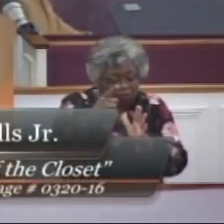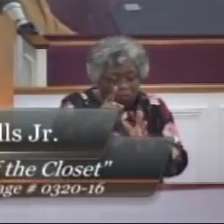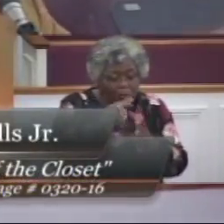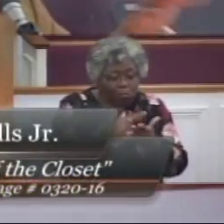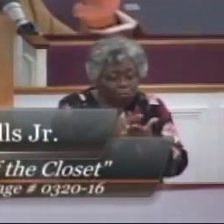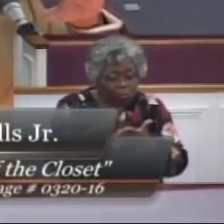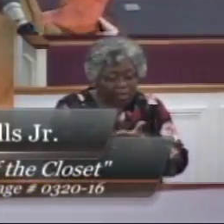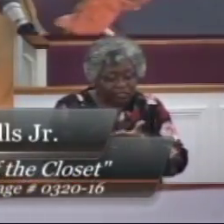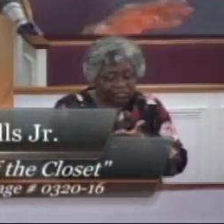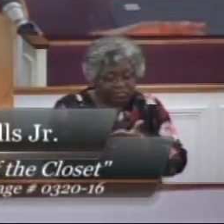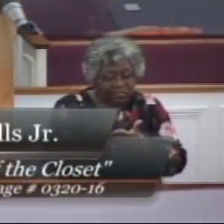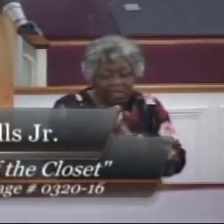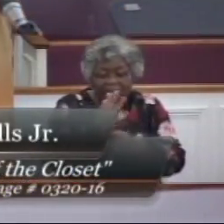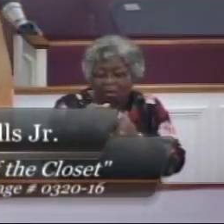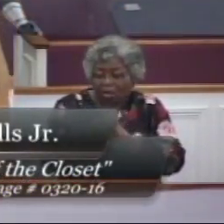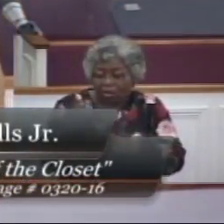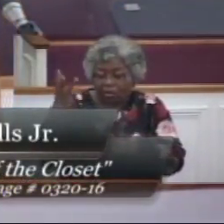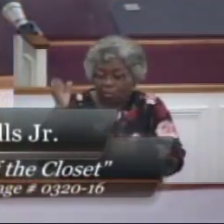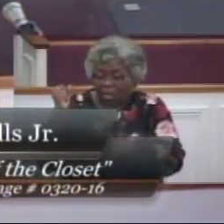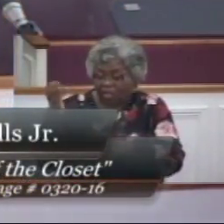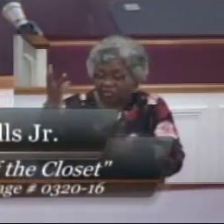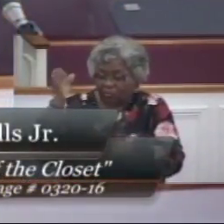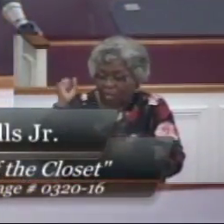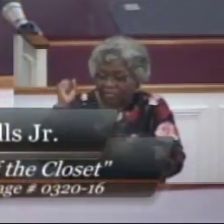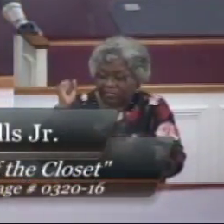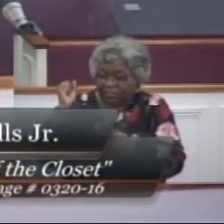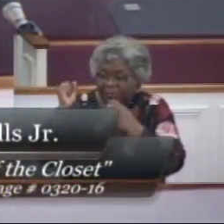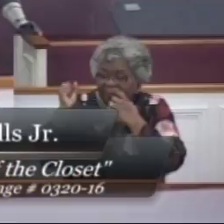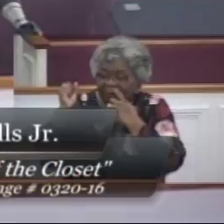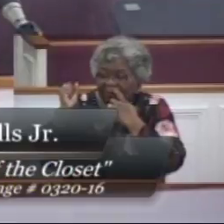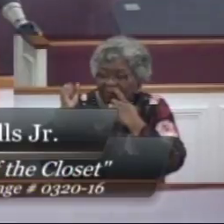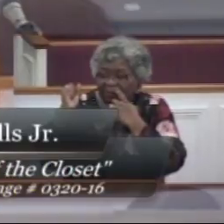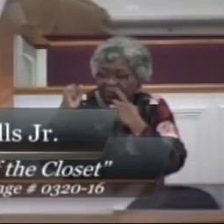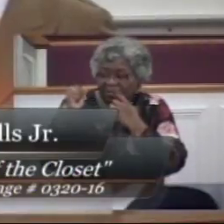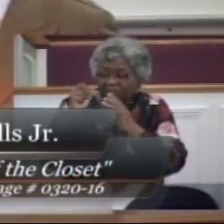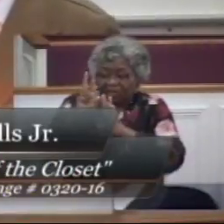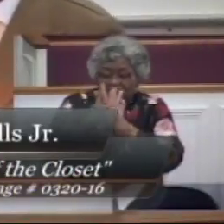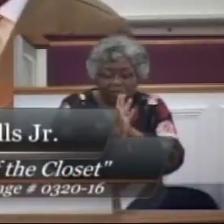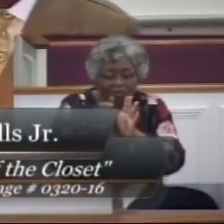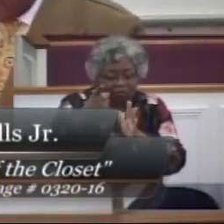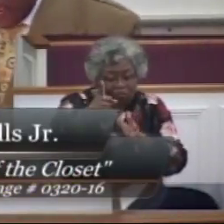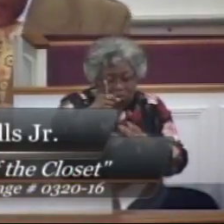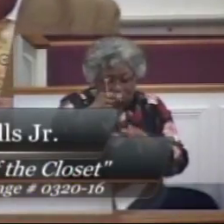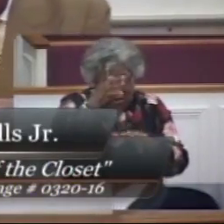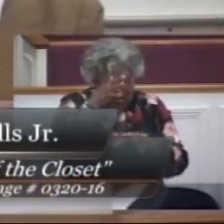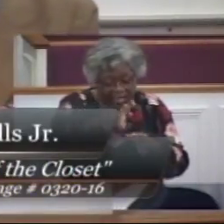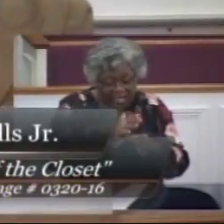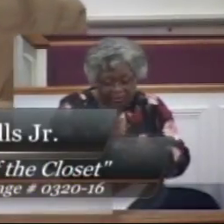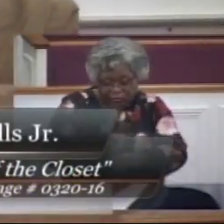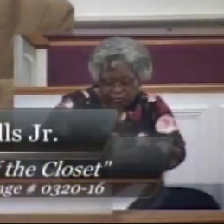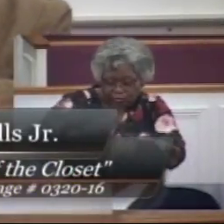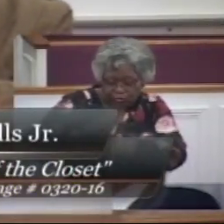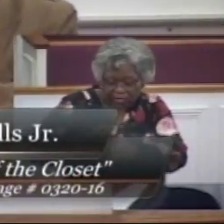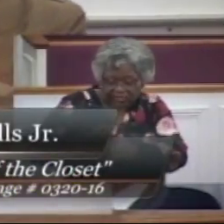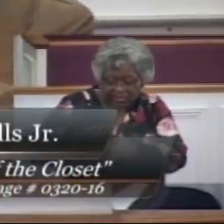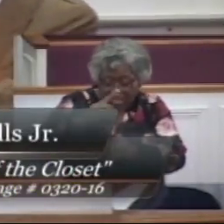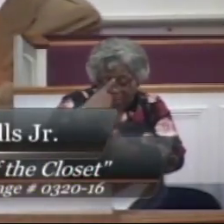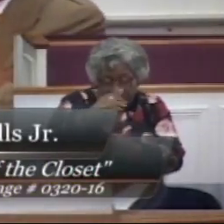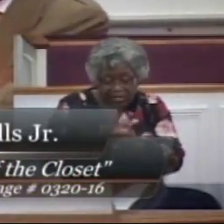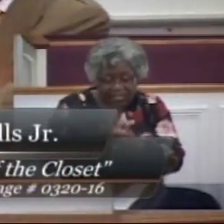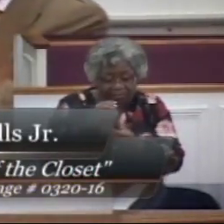righteousness. All there was a standard for man to trust and believe in